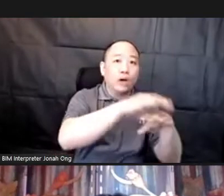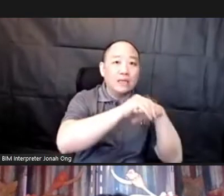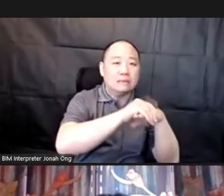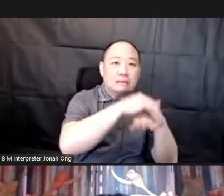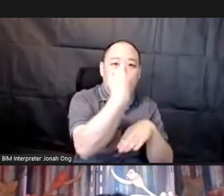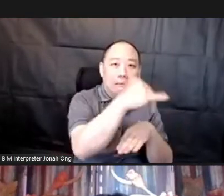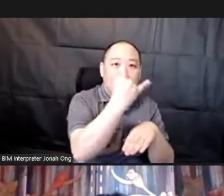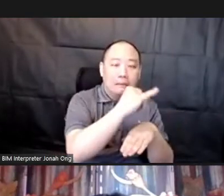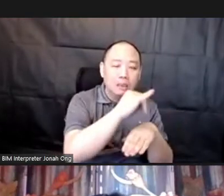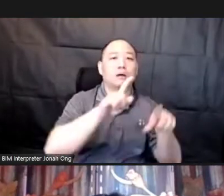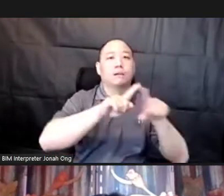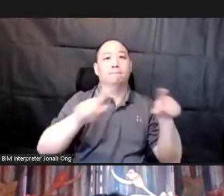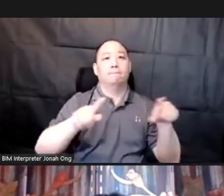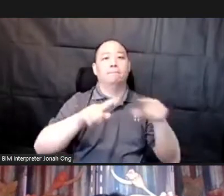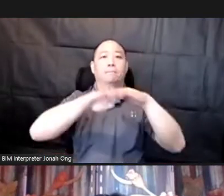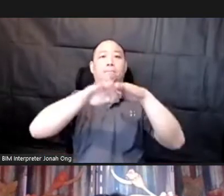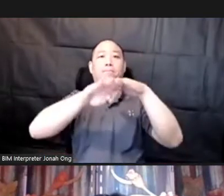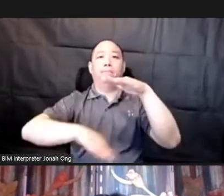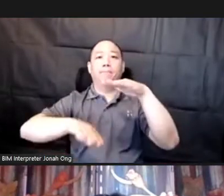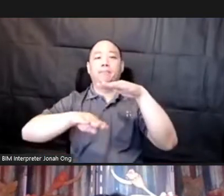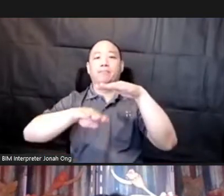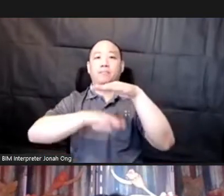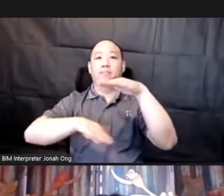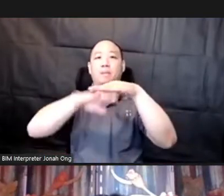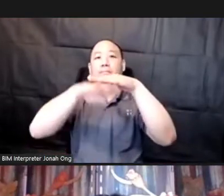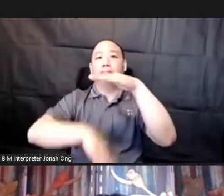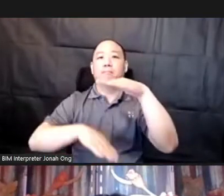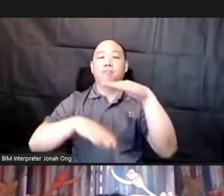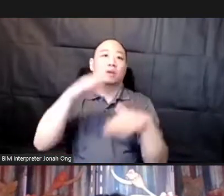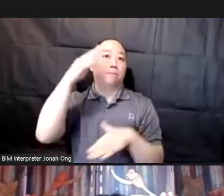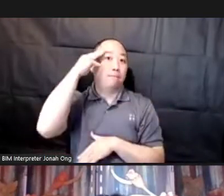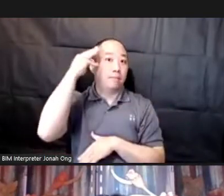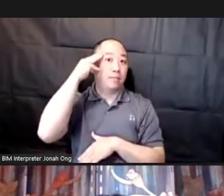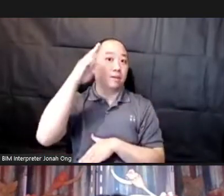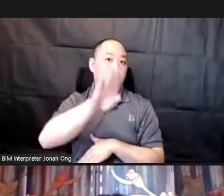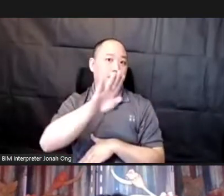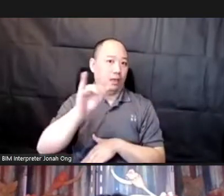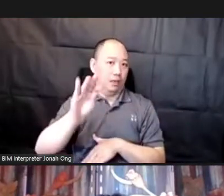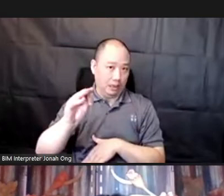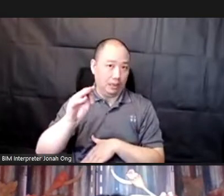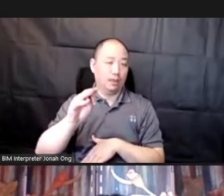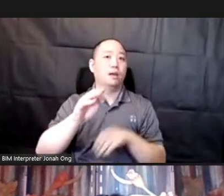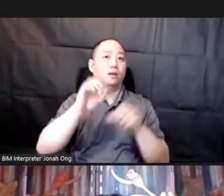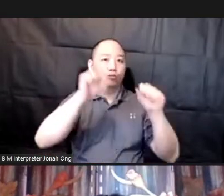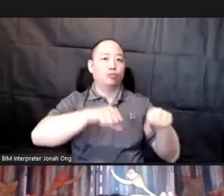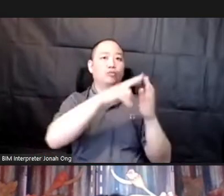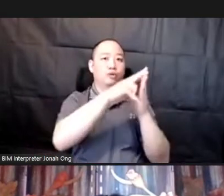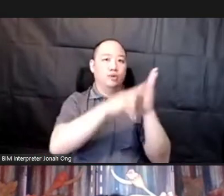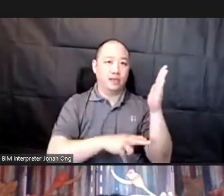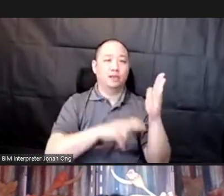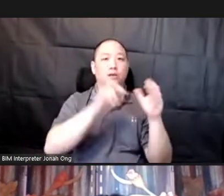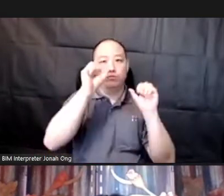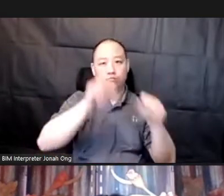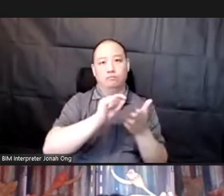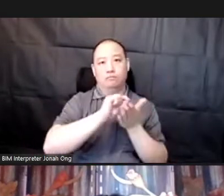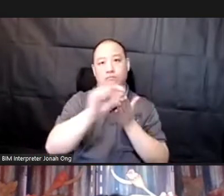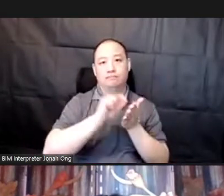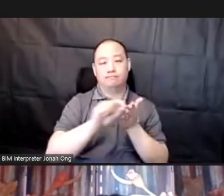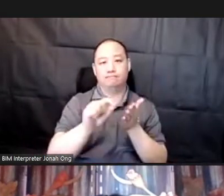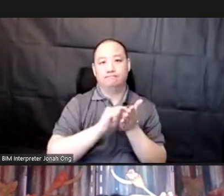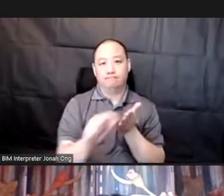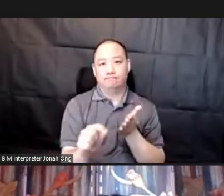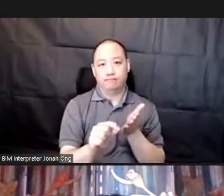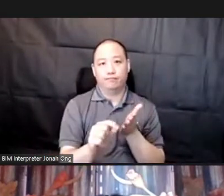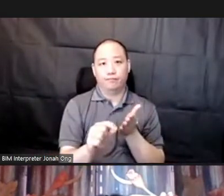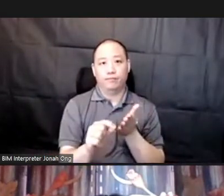And being literate also means that they can read, they can write, and also there's that comprehension. So it's not enough for them just